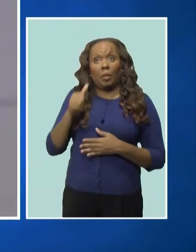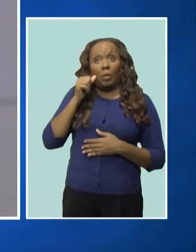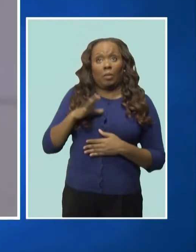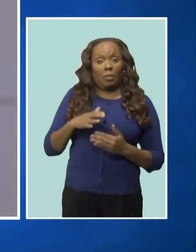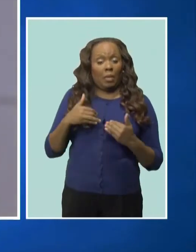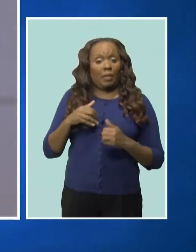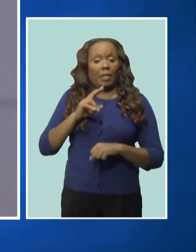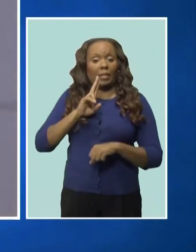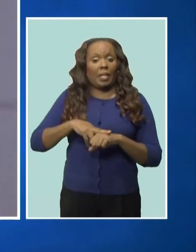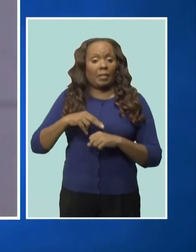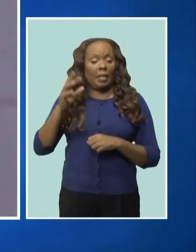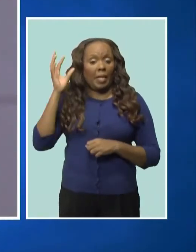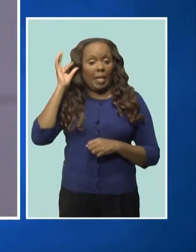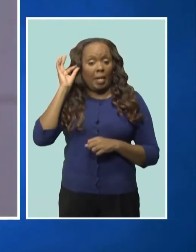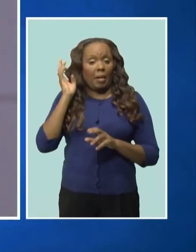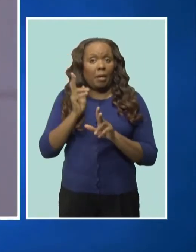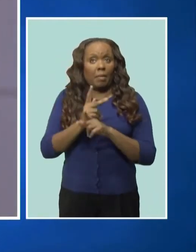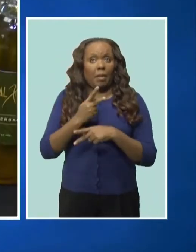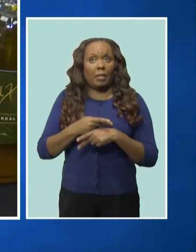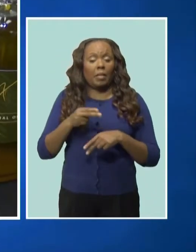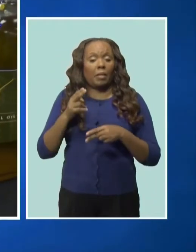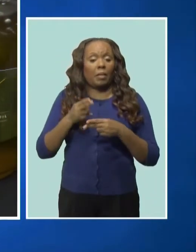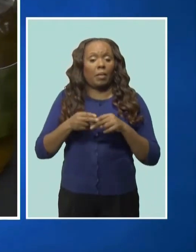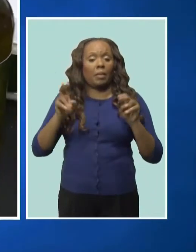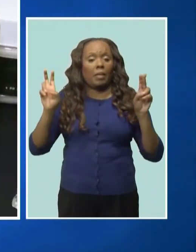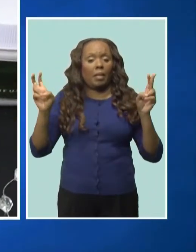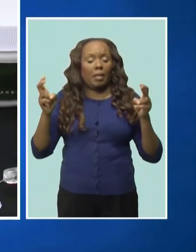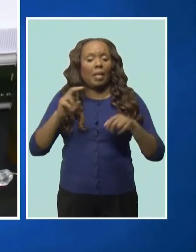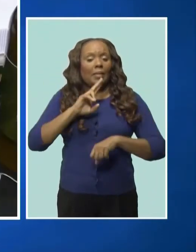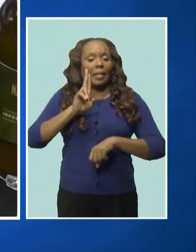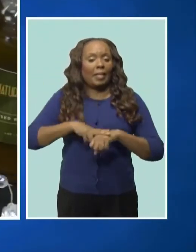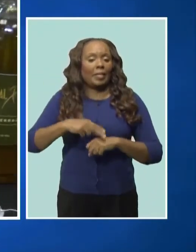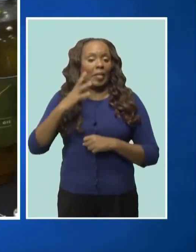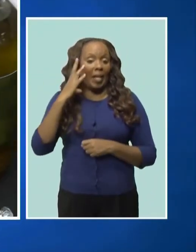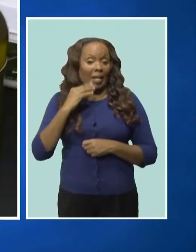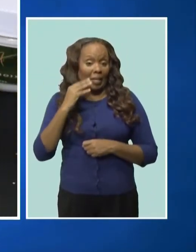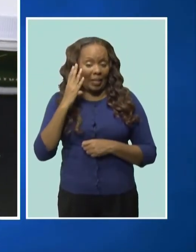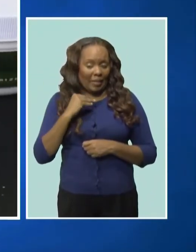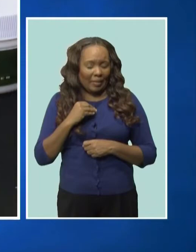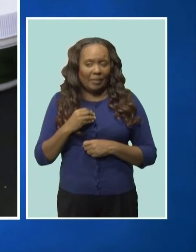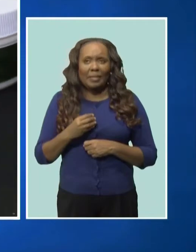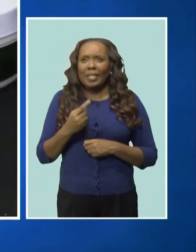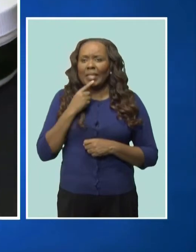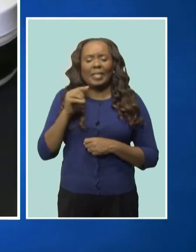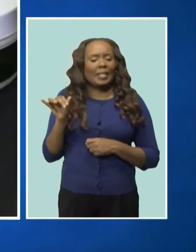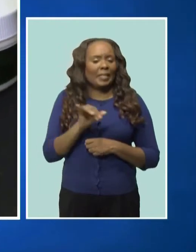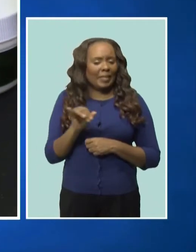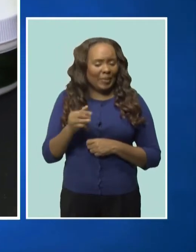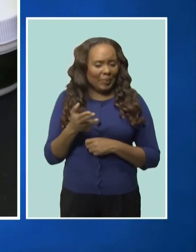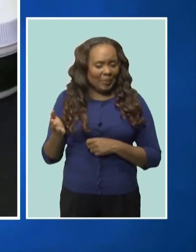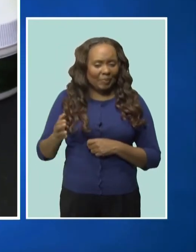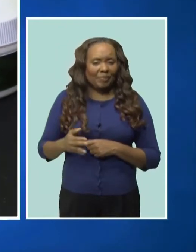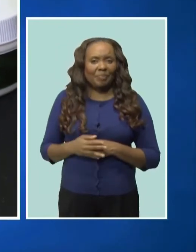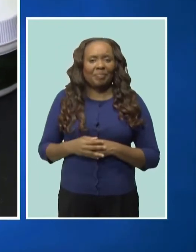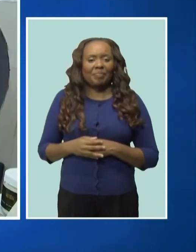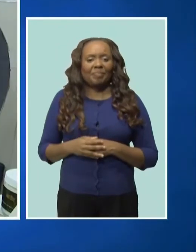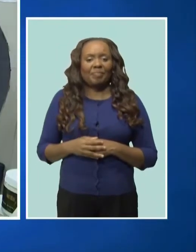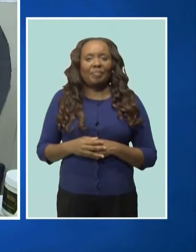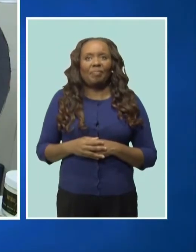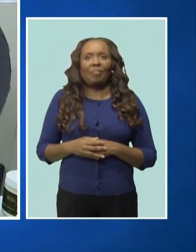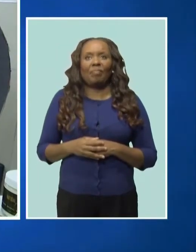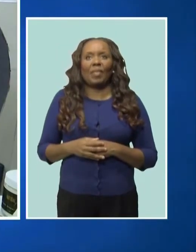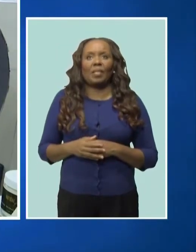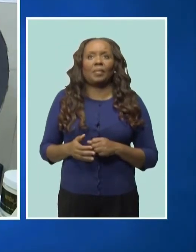natural hair product line called The Natural Experience, and she echoed the same sentiments as Reed. Most importantly, don't